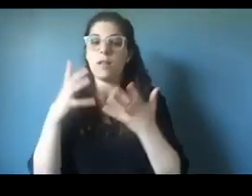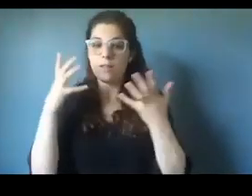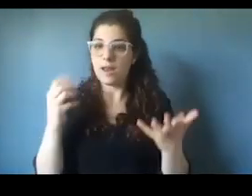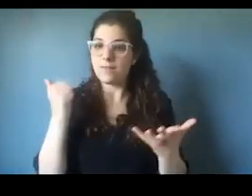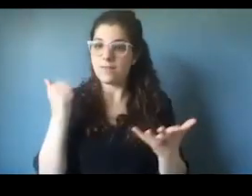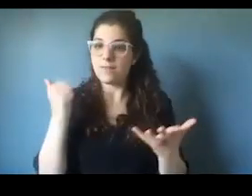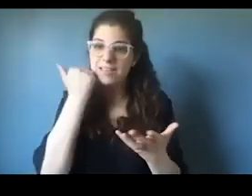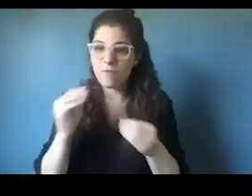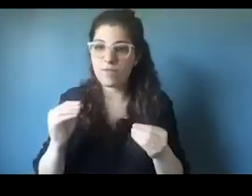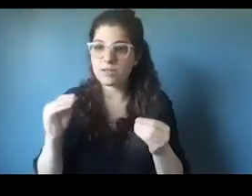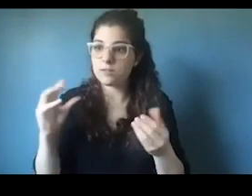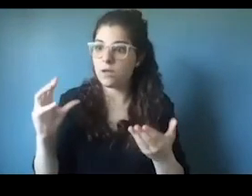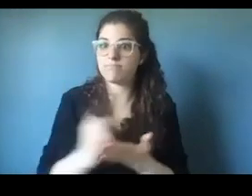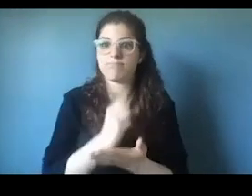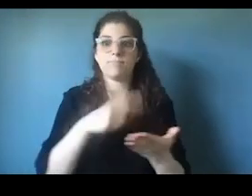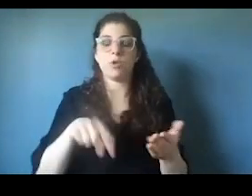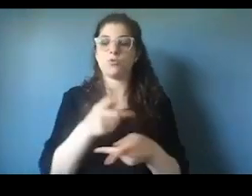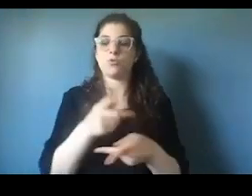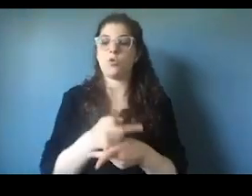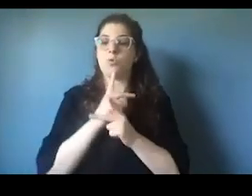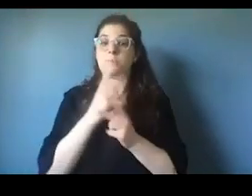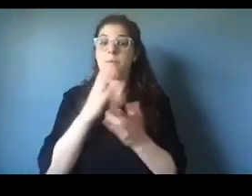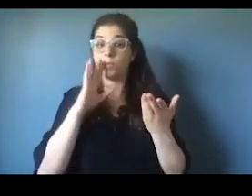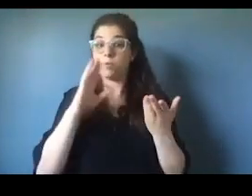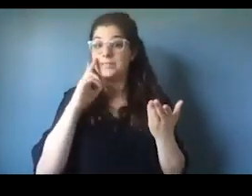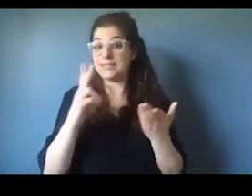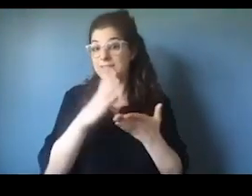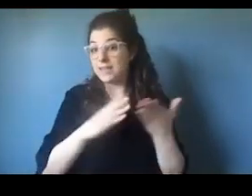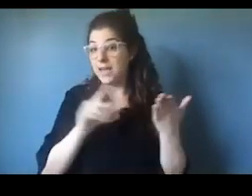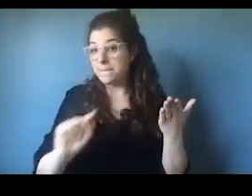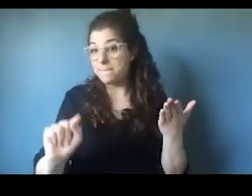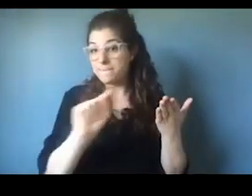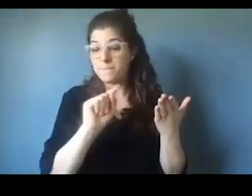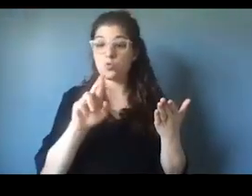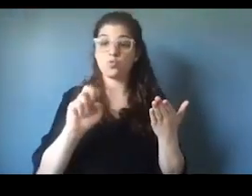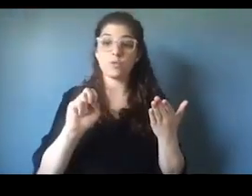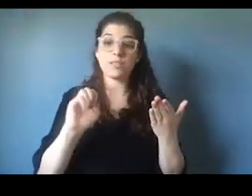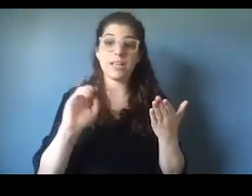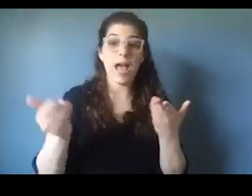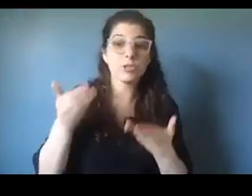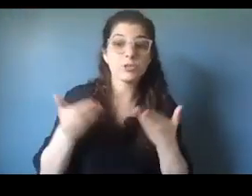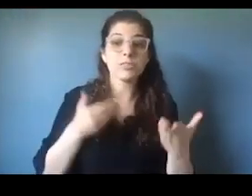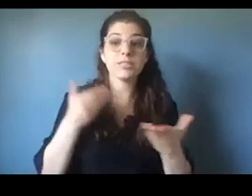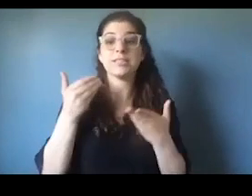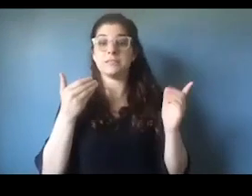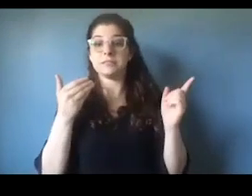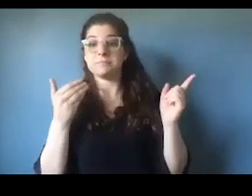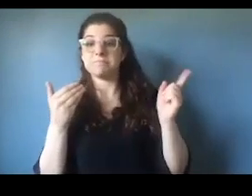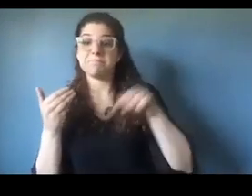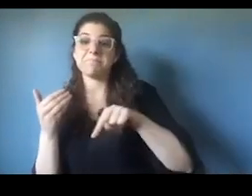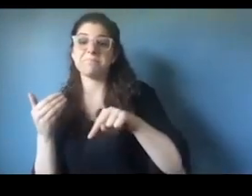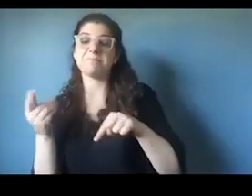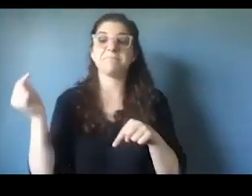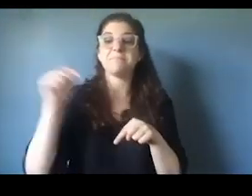office took advantage of those loans, and we might see some kind of rehiring or recalling people from furlough just to kind of satisfy the